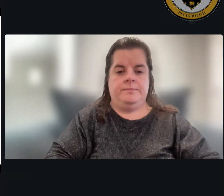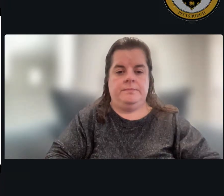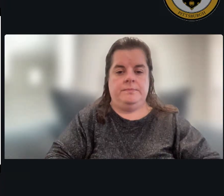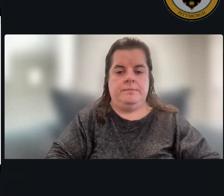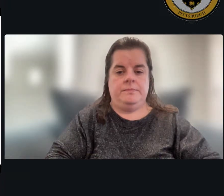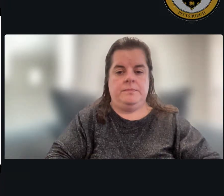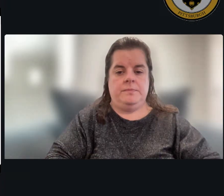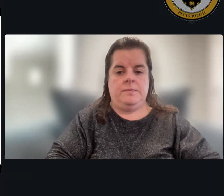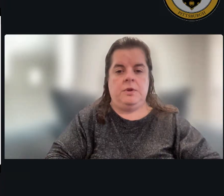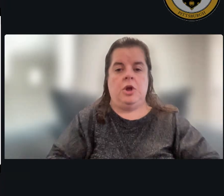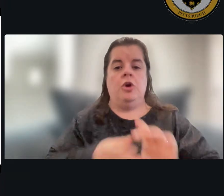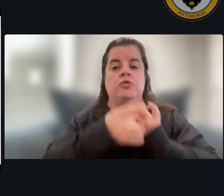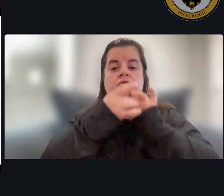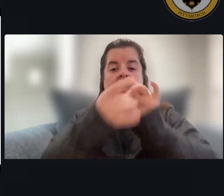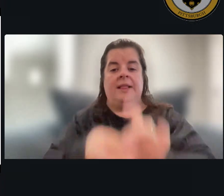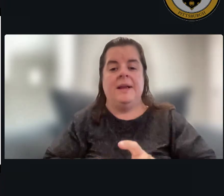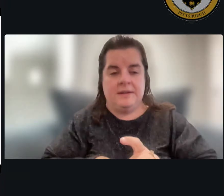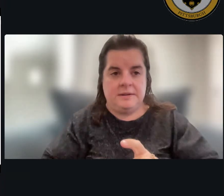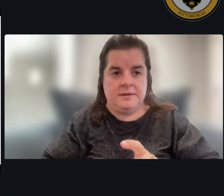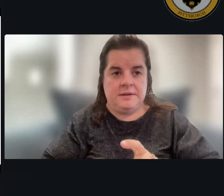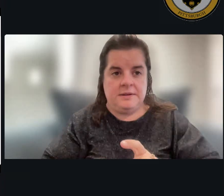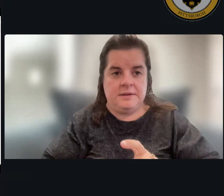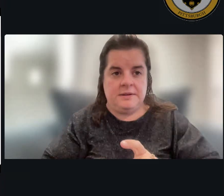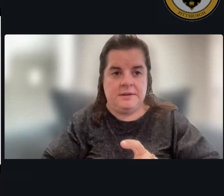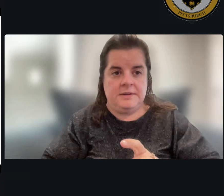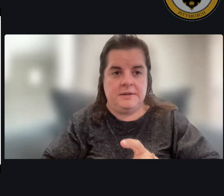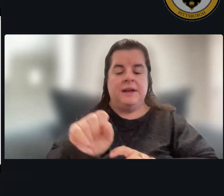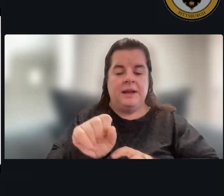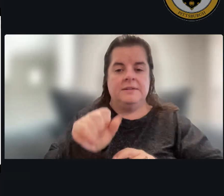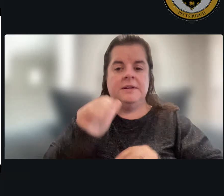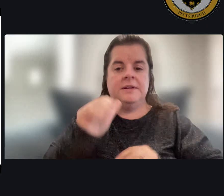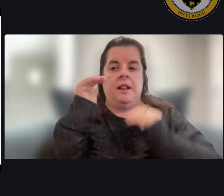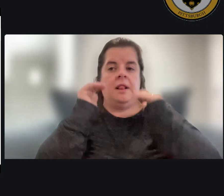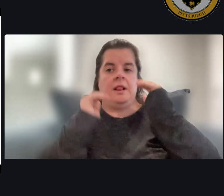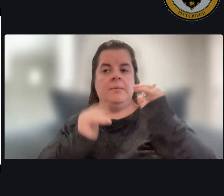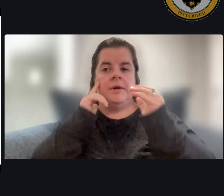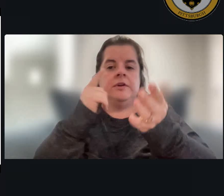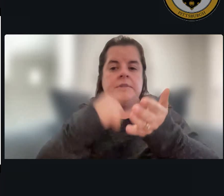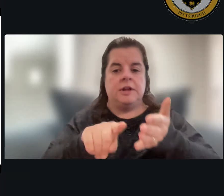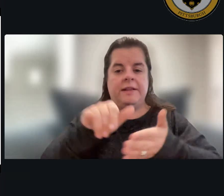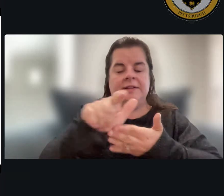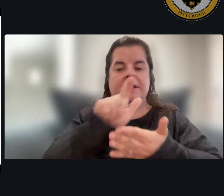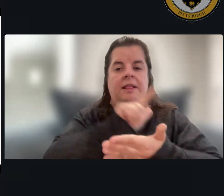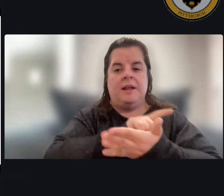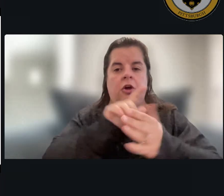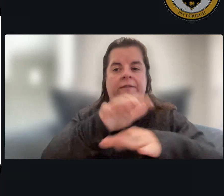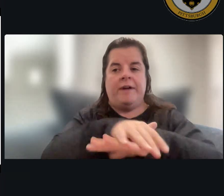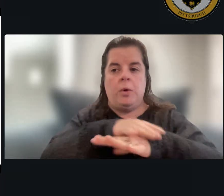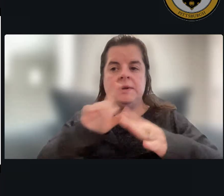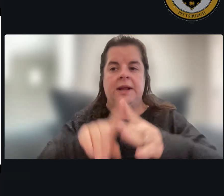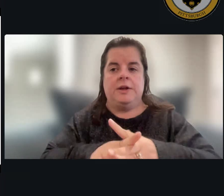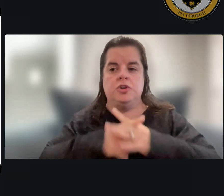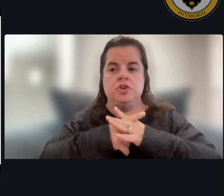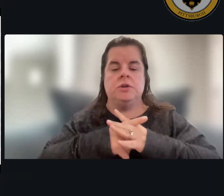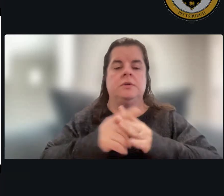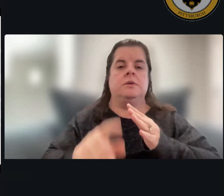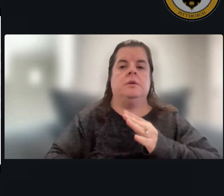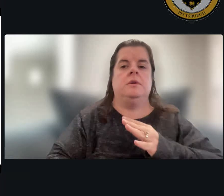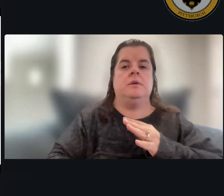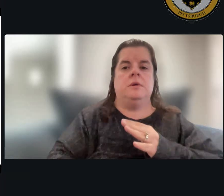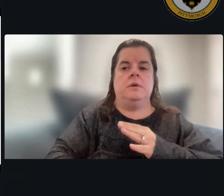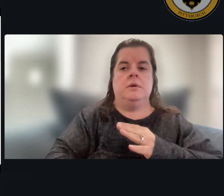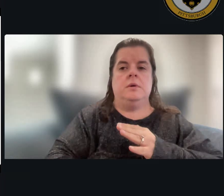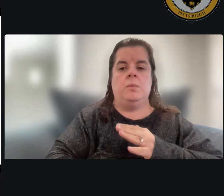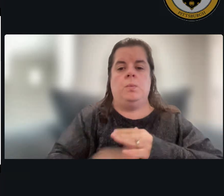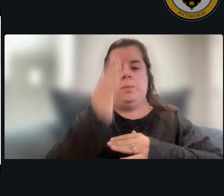Related to this, although the disparity study is the legal foundation, we know that, again, our city